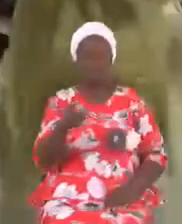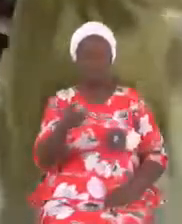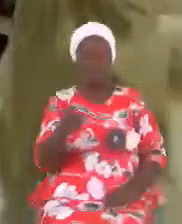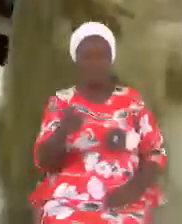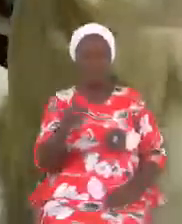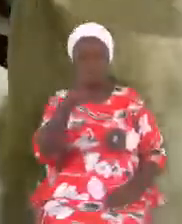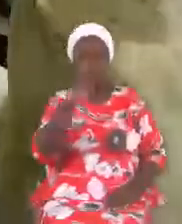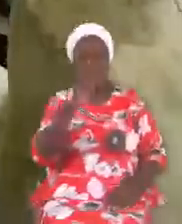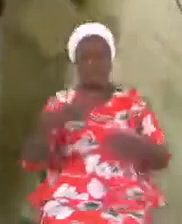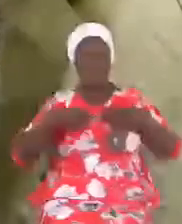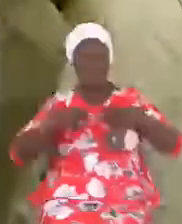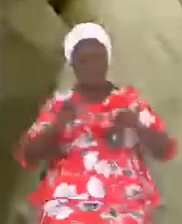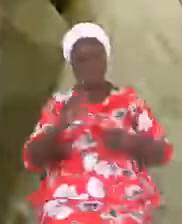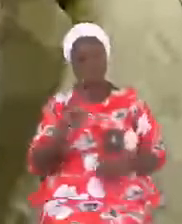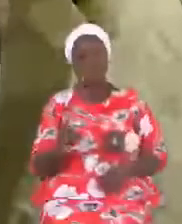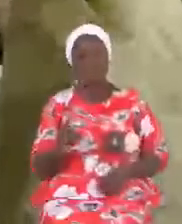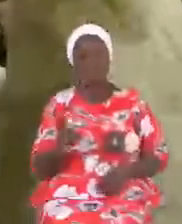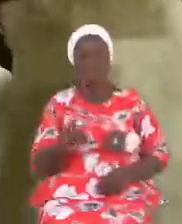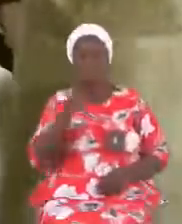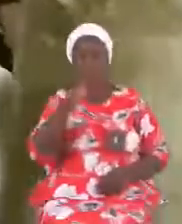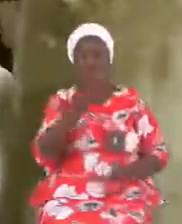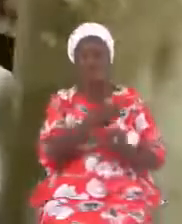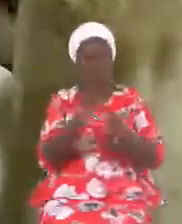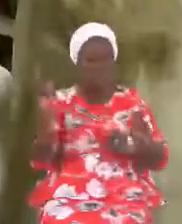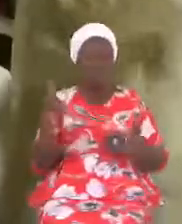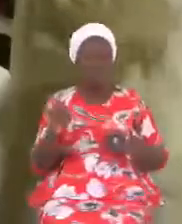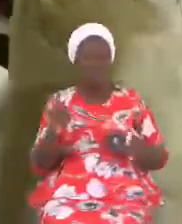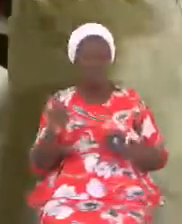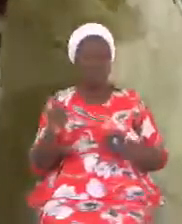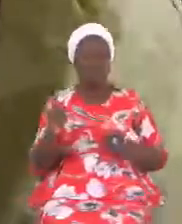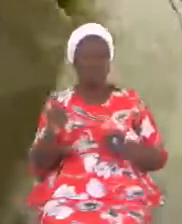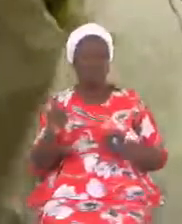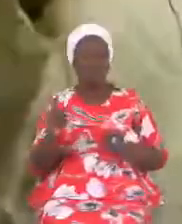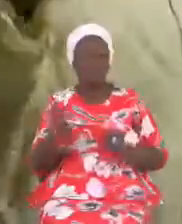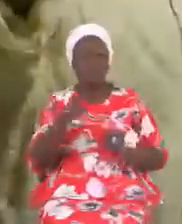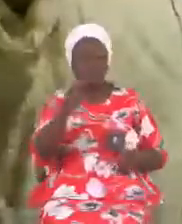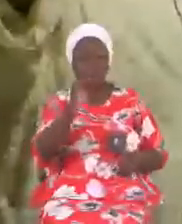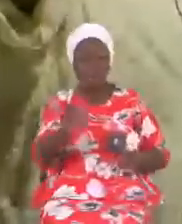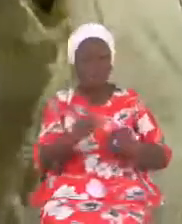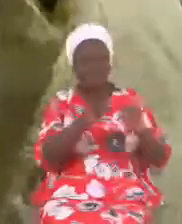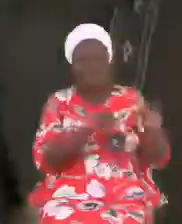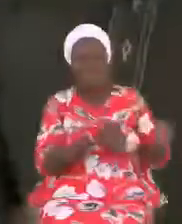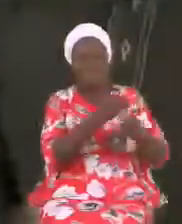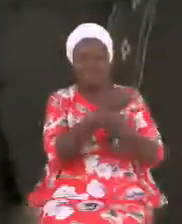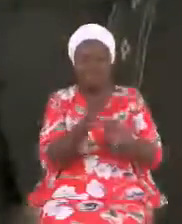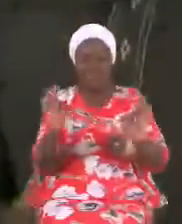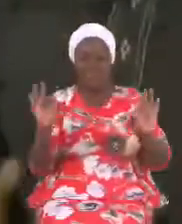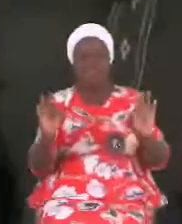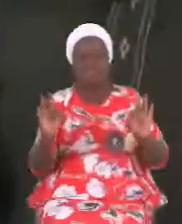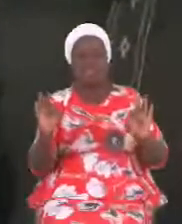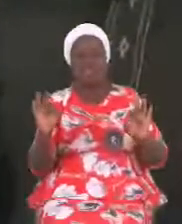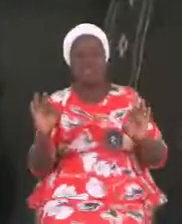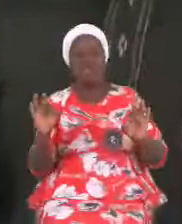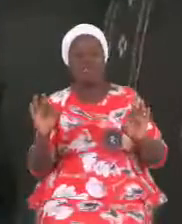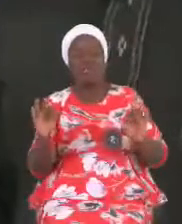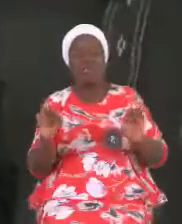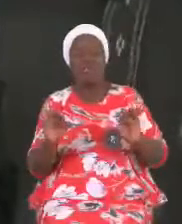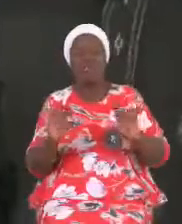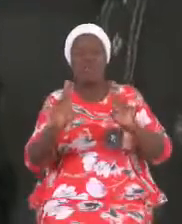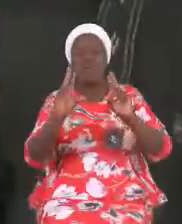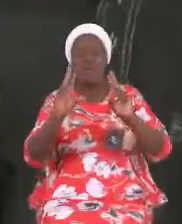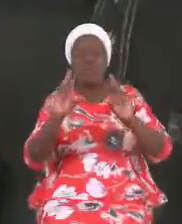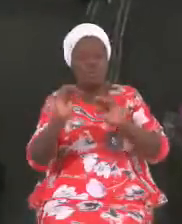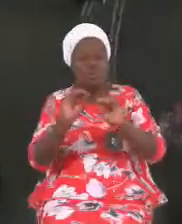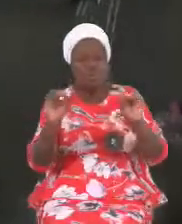You are healed. You are delivered. You are set free. No bondage